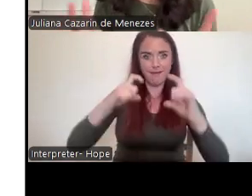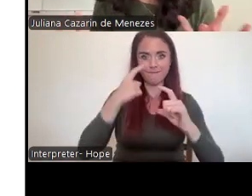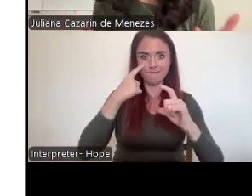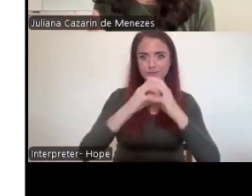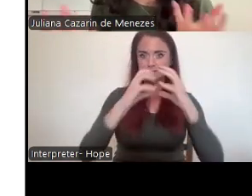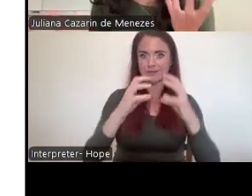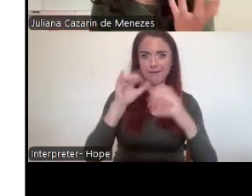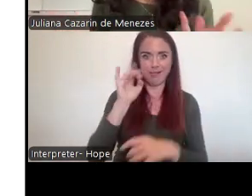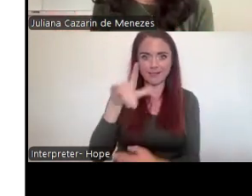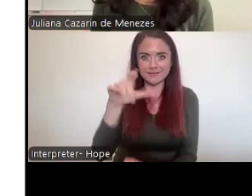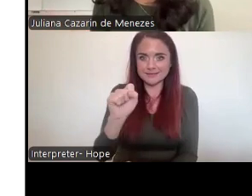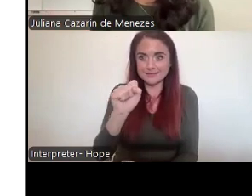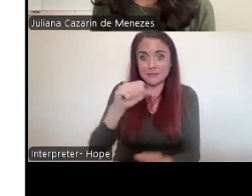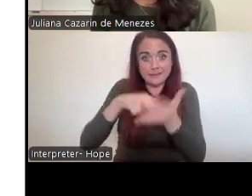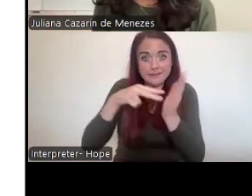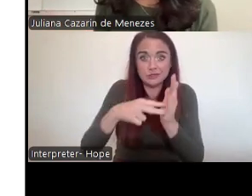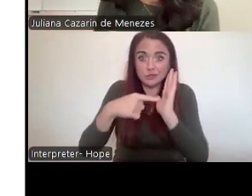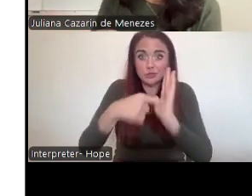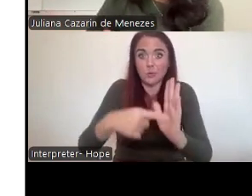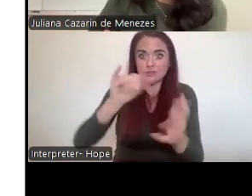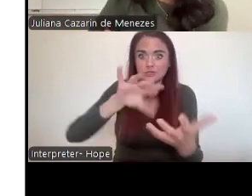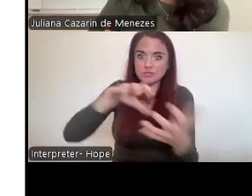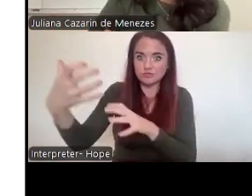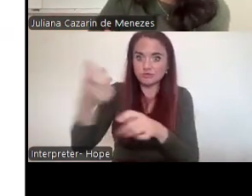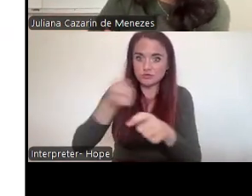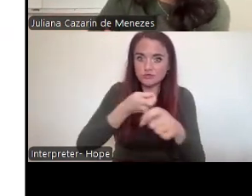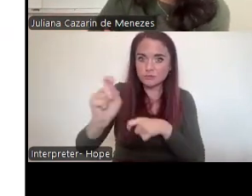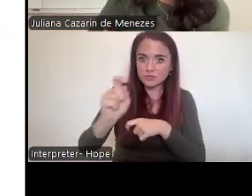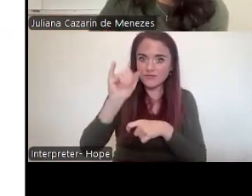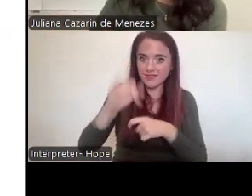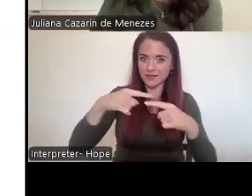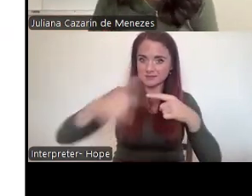is characterized as a circadian disruption.